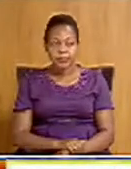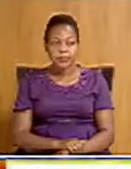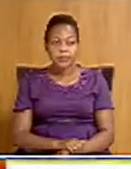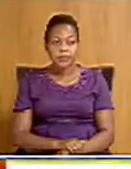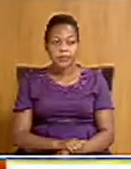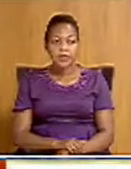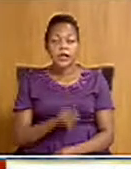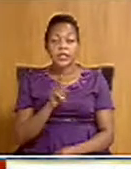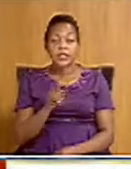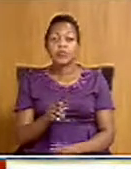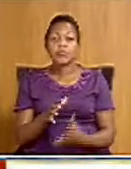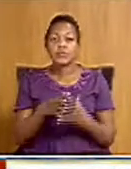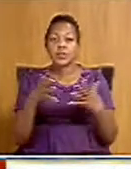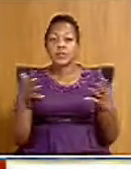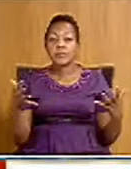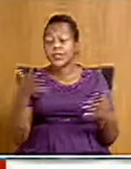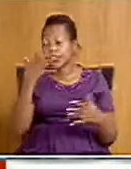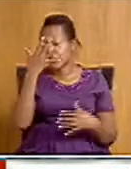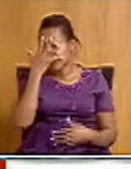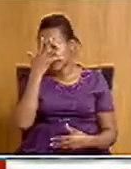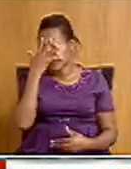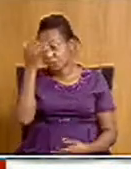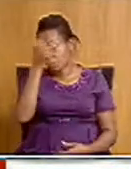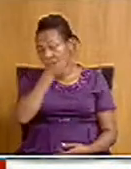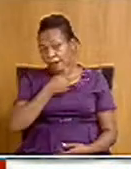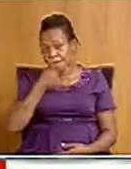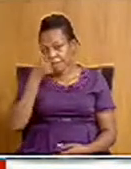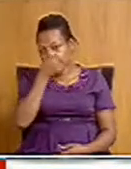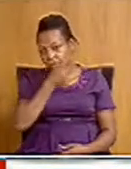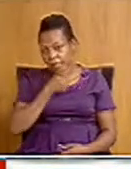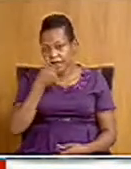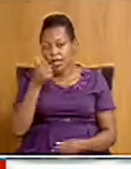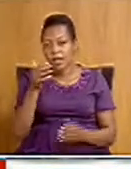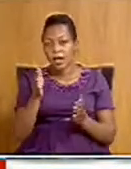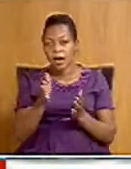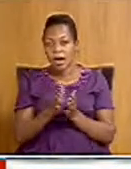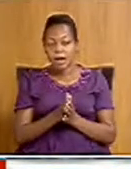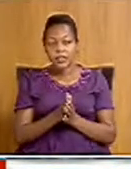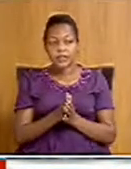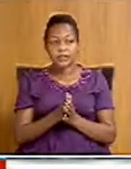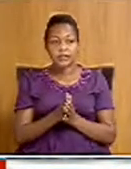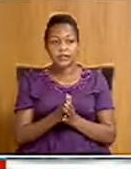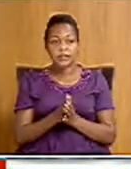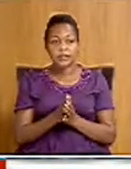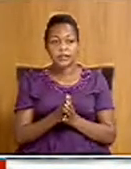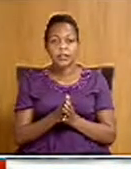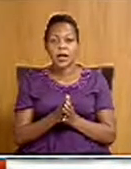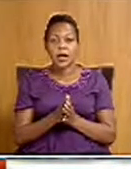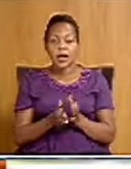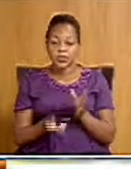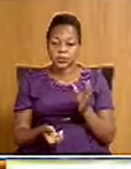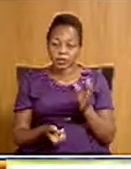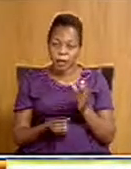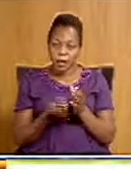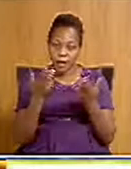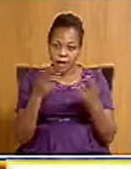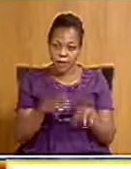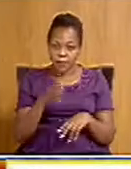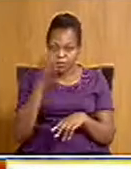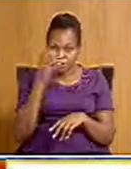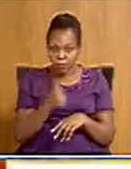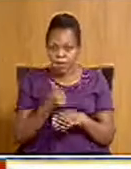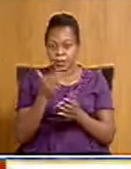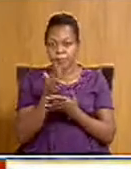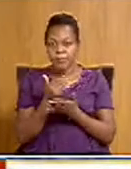This was a big shame to Africa, and it was all due to the political fragmentation